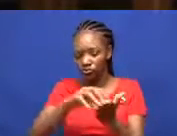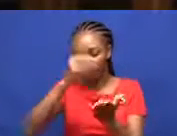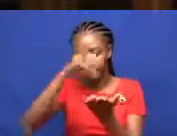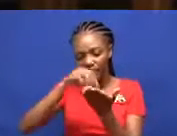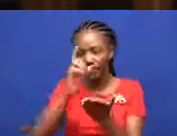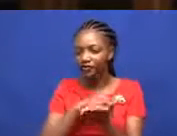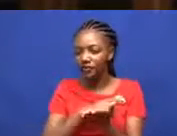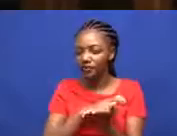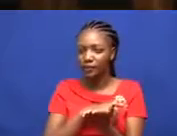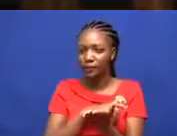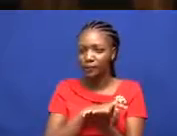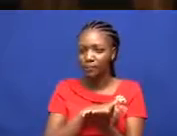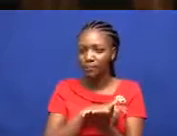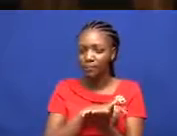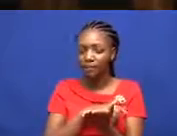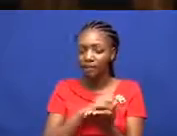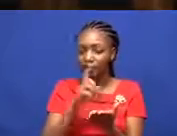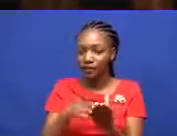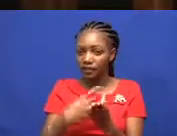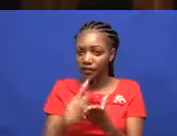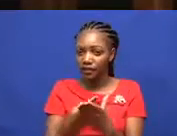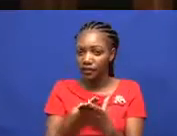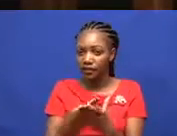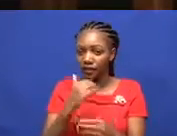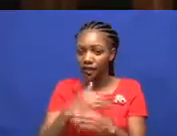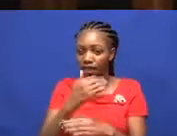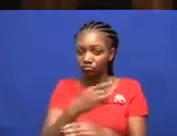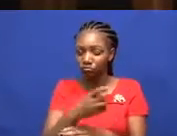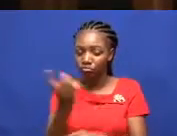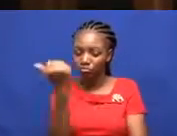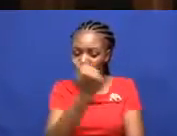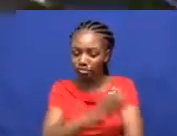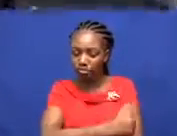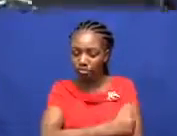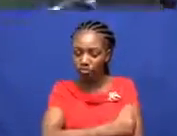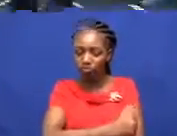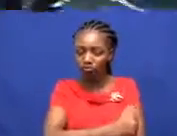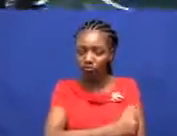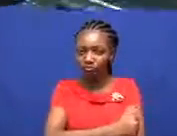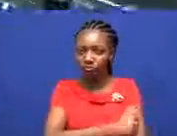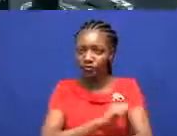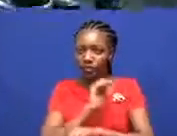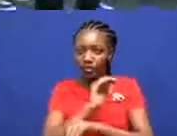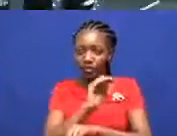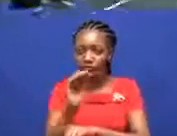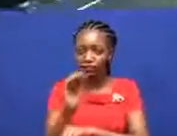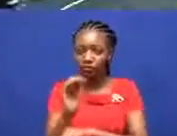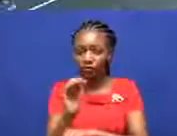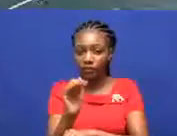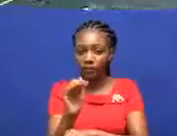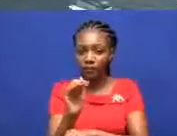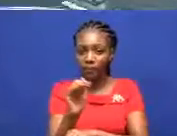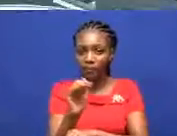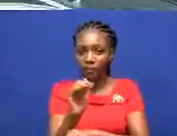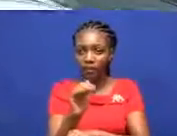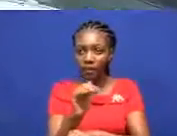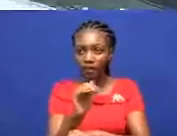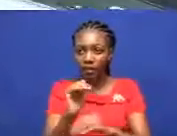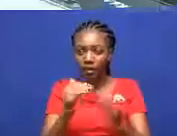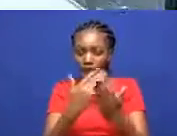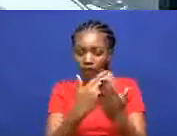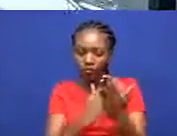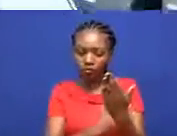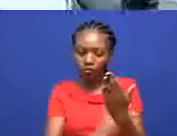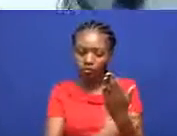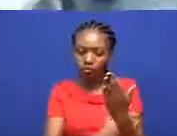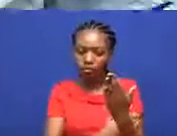shule. So after ameenda shule ndo akaitisha turntable, akabaiwa